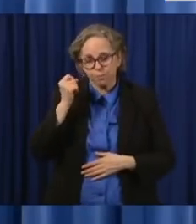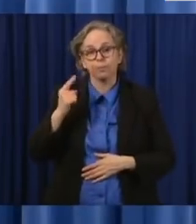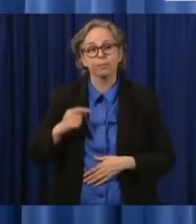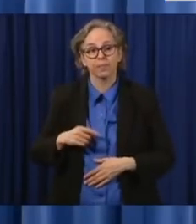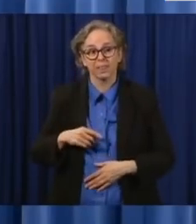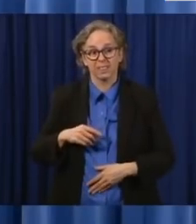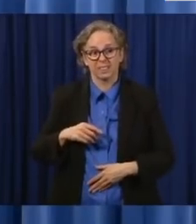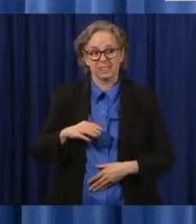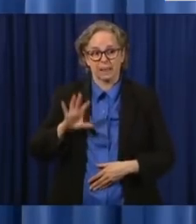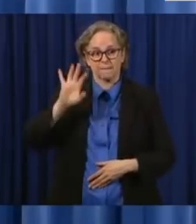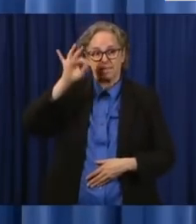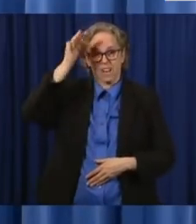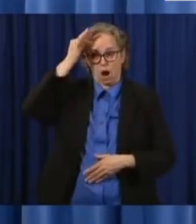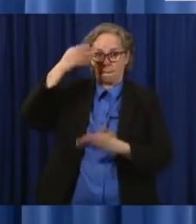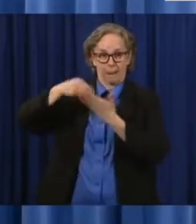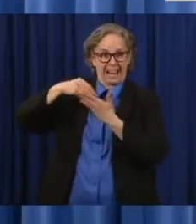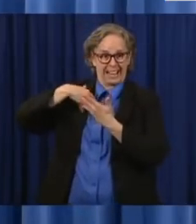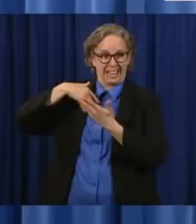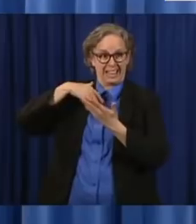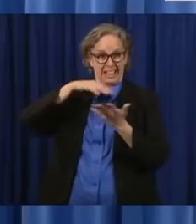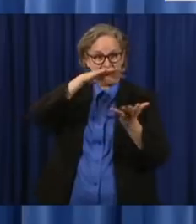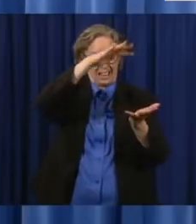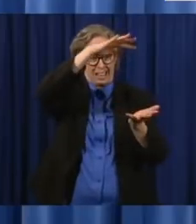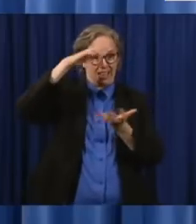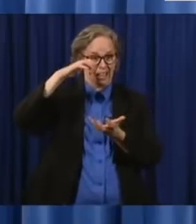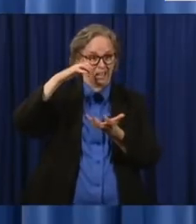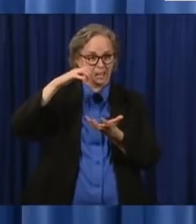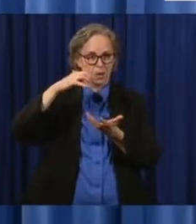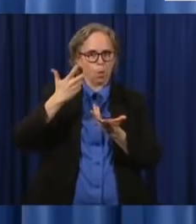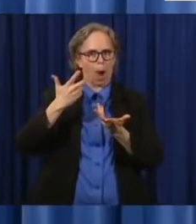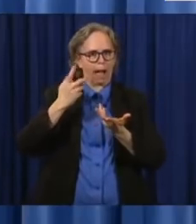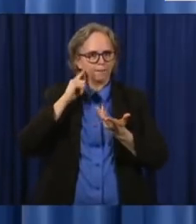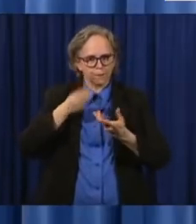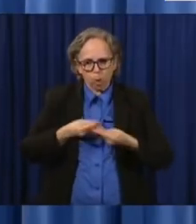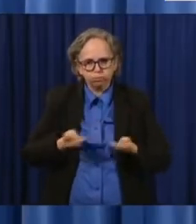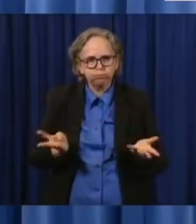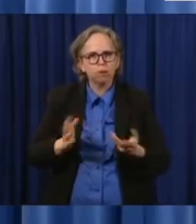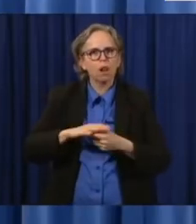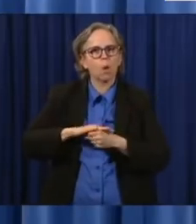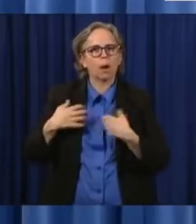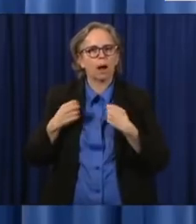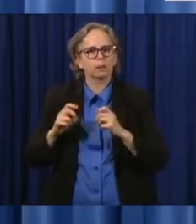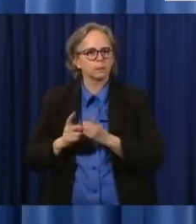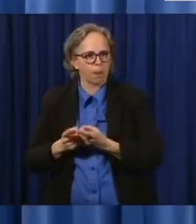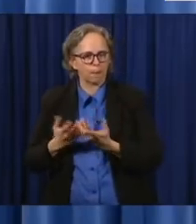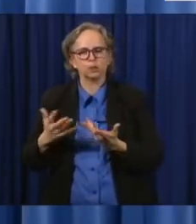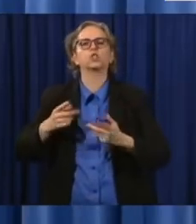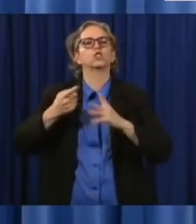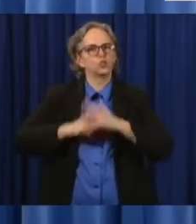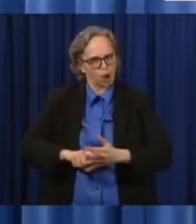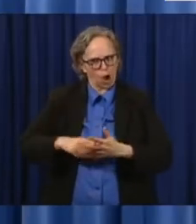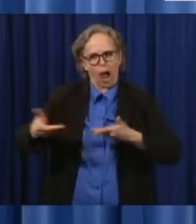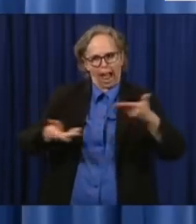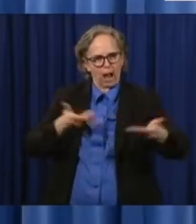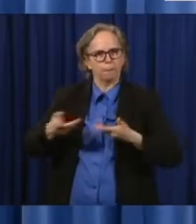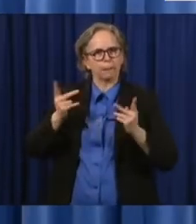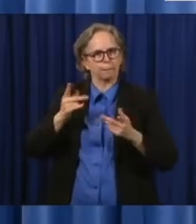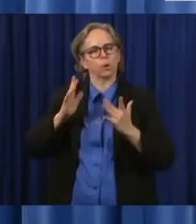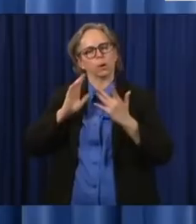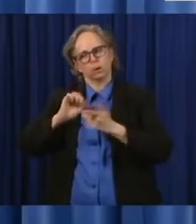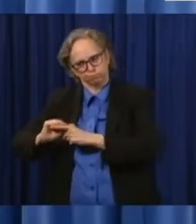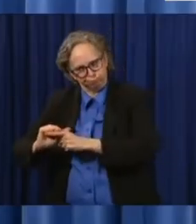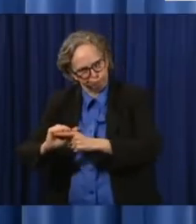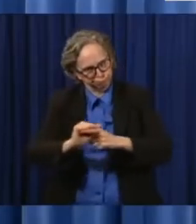We're putting out to local health departments. We're hiring people. And again, this is something that is really important as